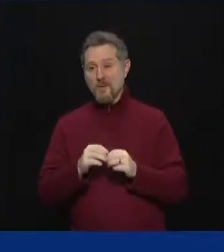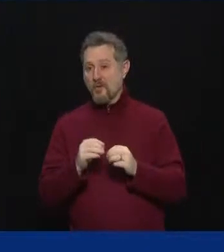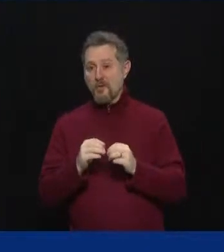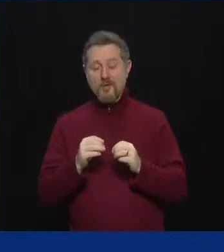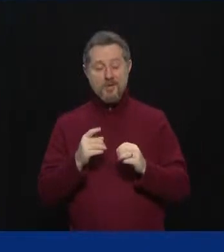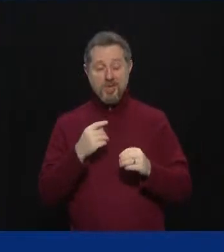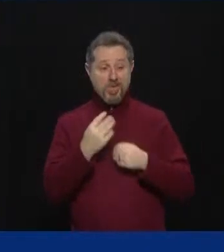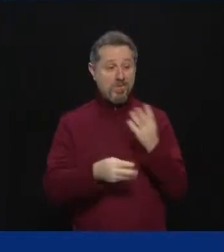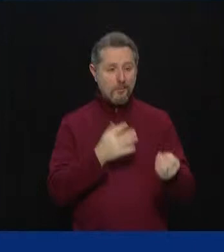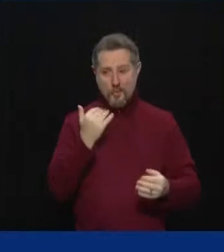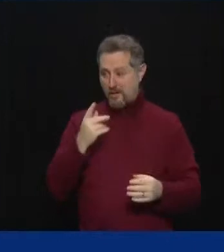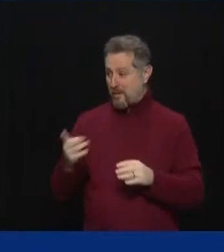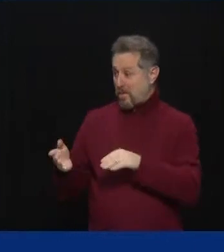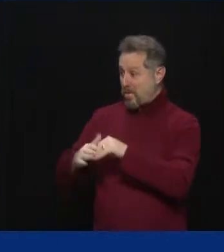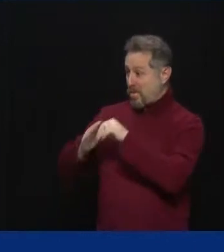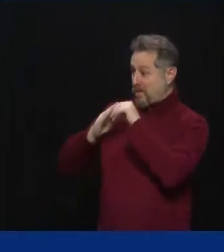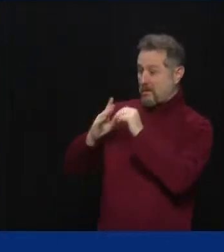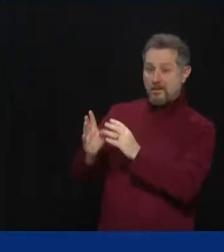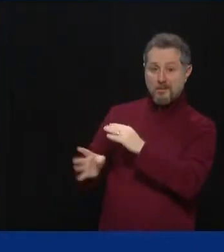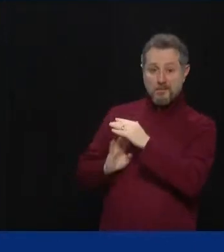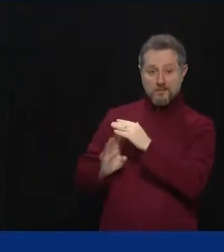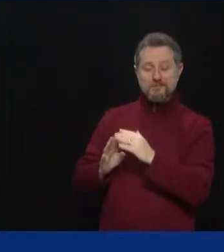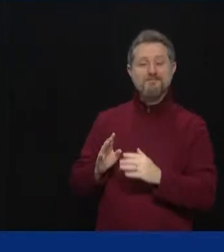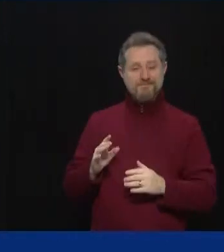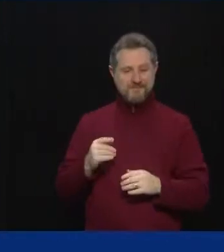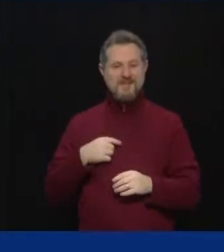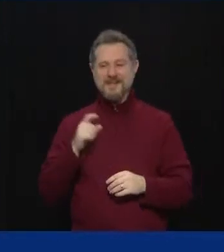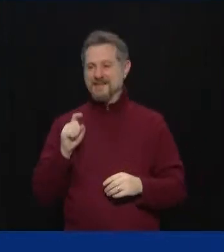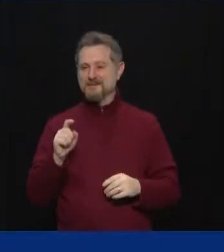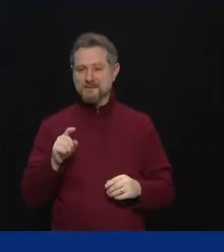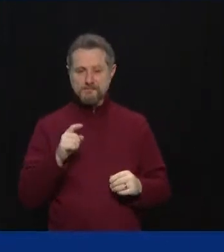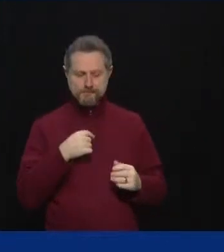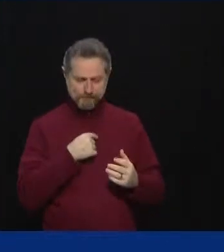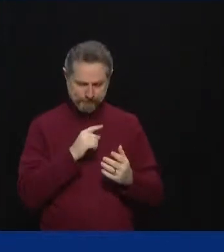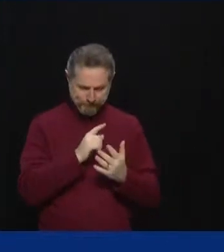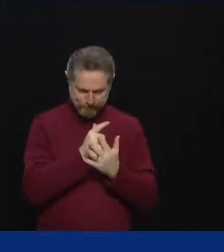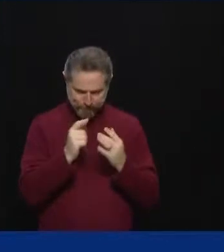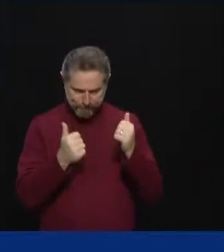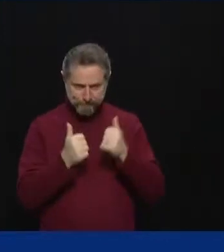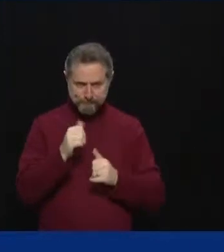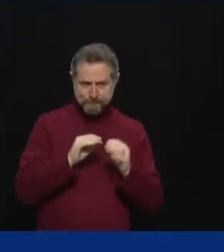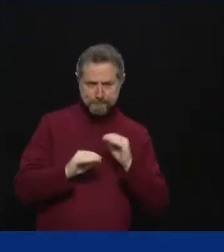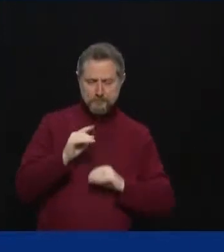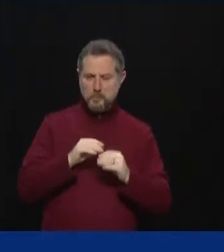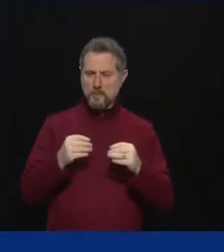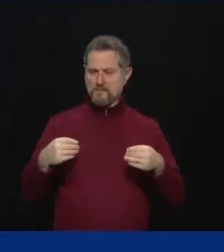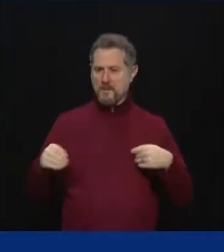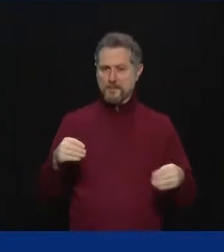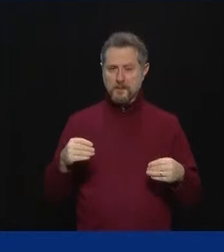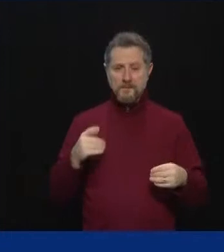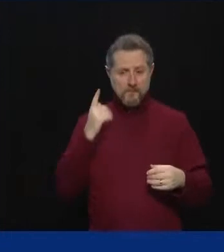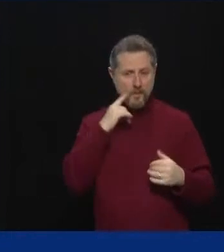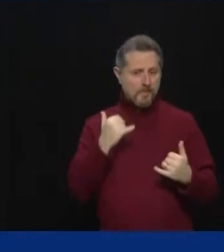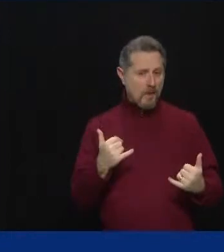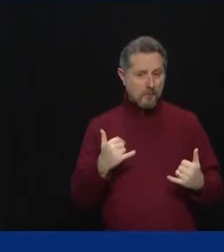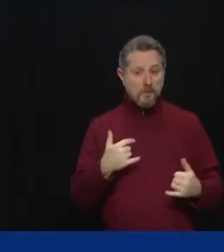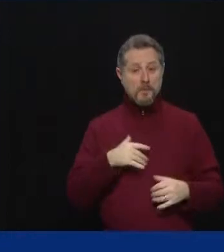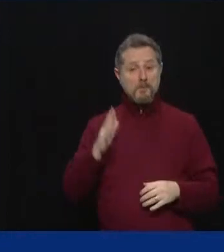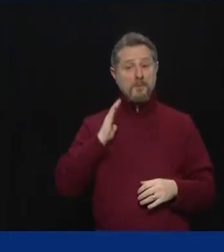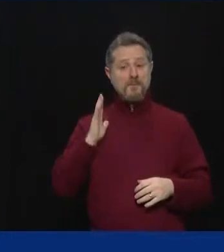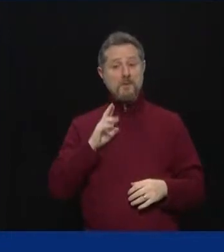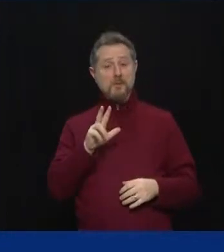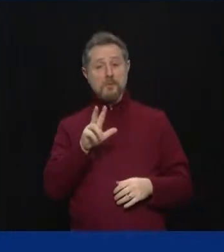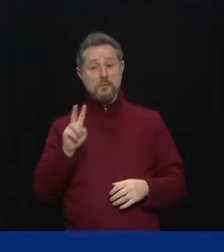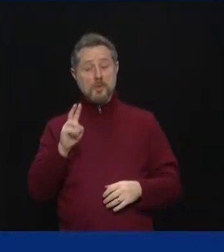to make necessary steps, activate their surge and flex plans. And right now we have, as I mentioned, 32 hospitals affected by